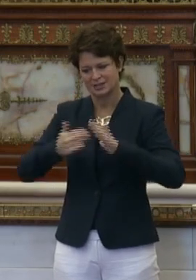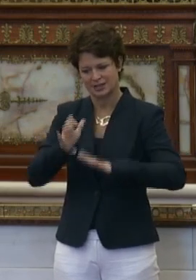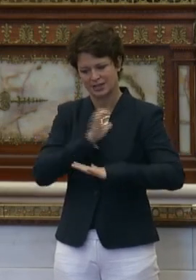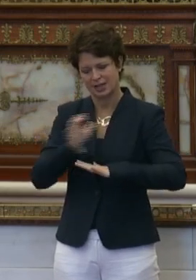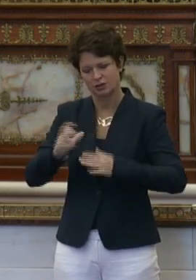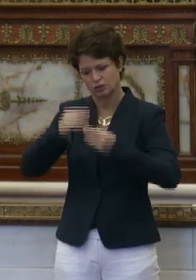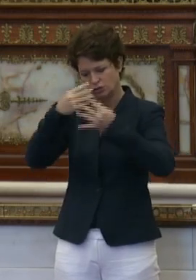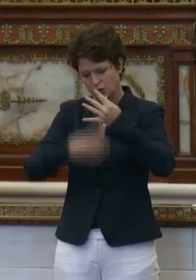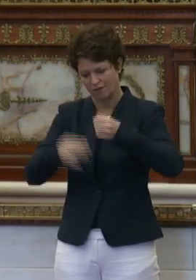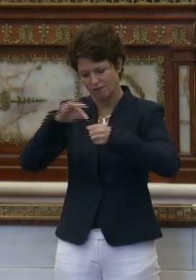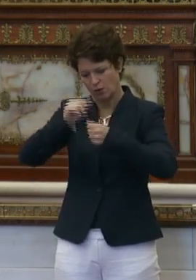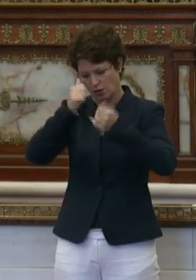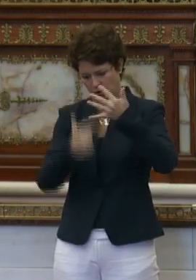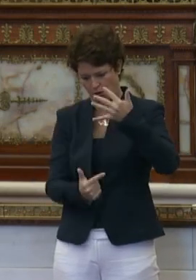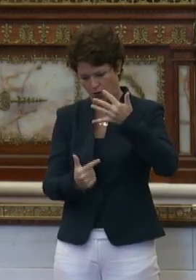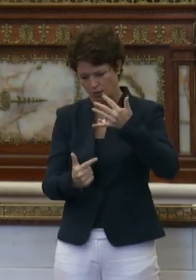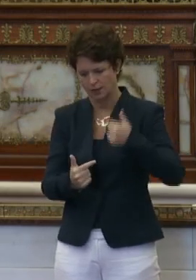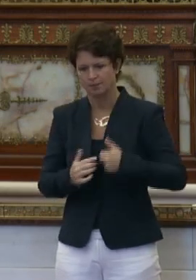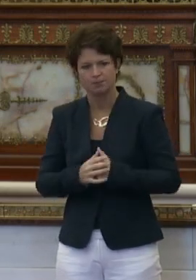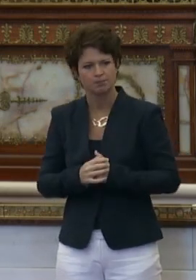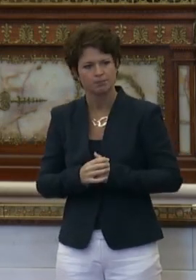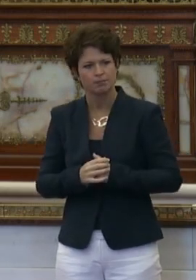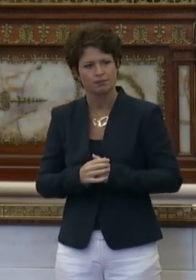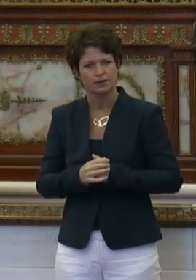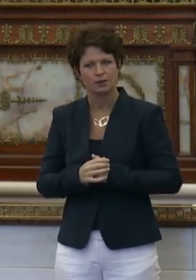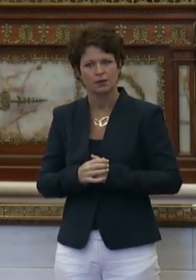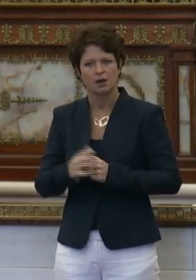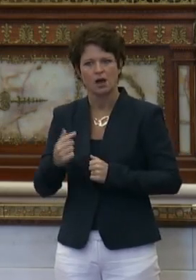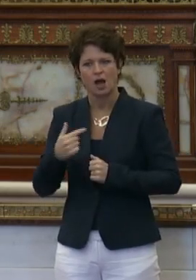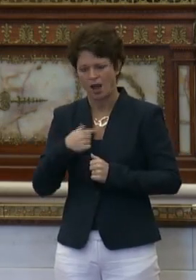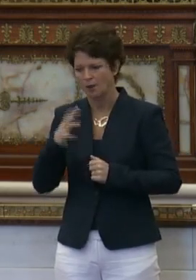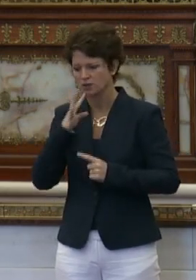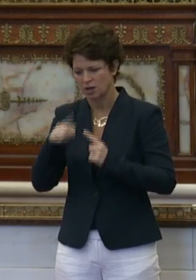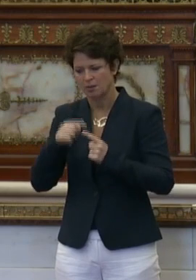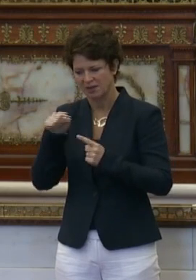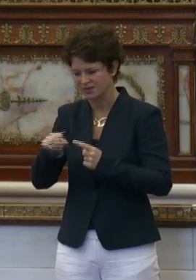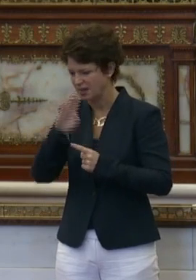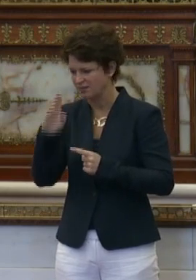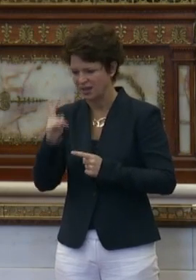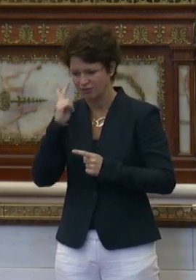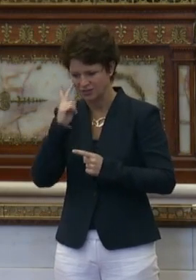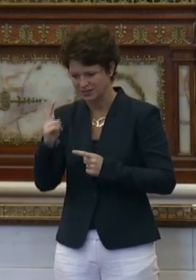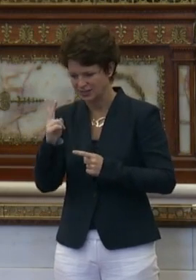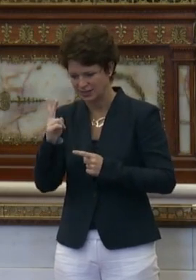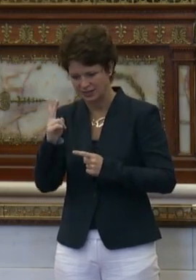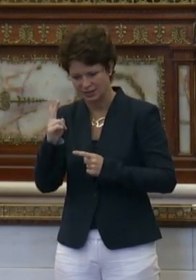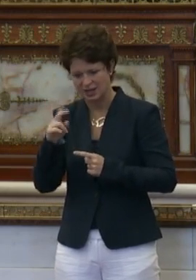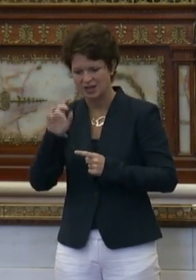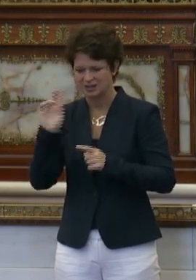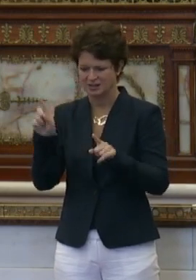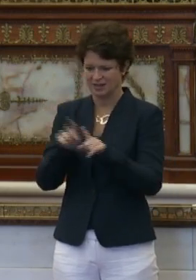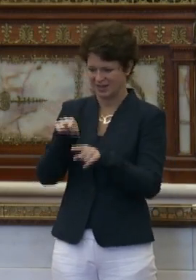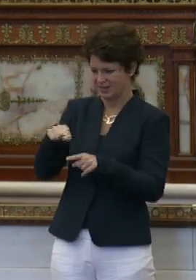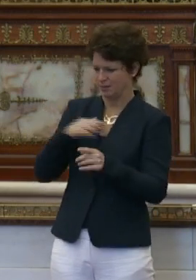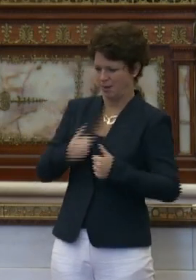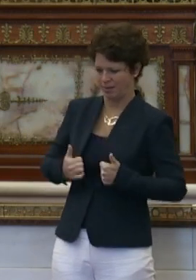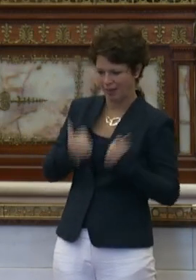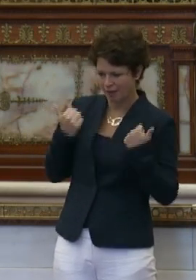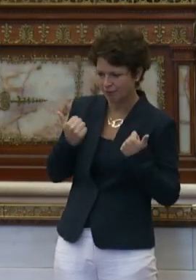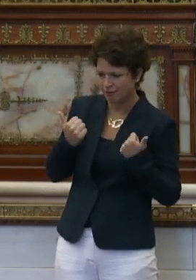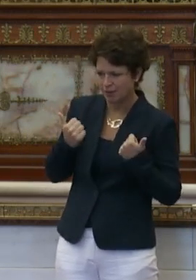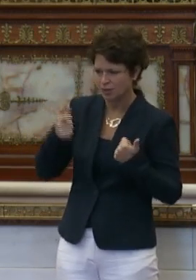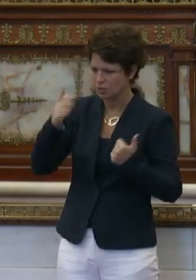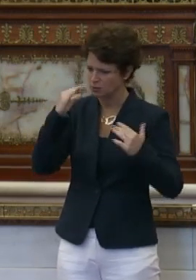bills. I know what I'm supposed to speak on, but I'm going to speak on this because I have never seen such a list of bills in my life. And then you expect